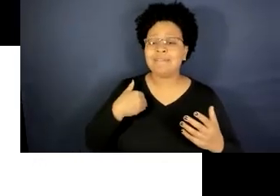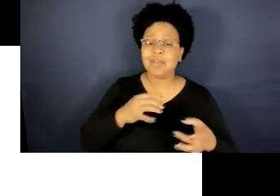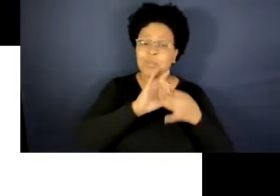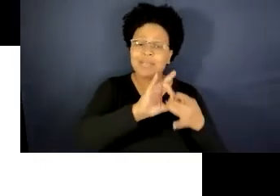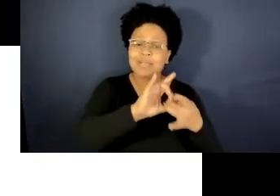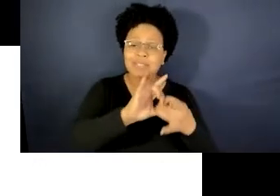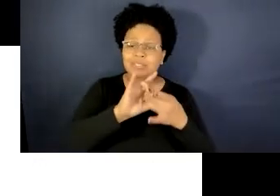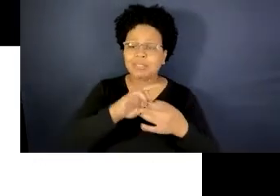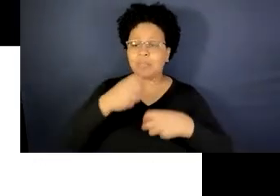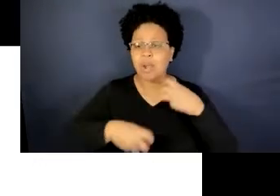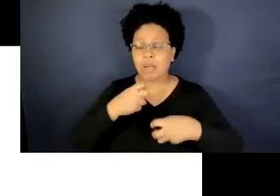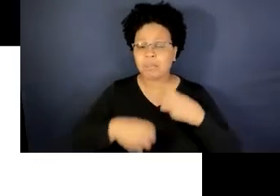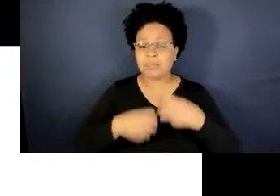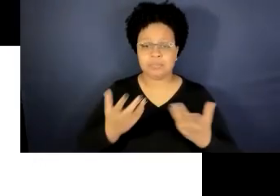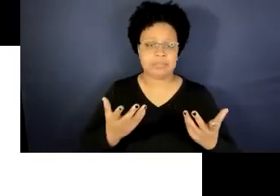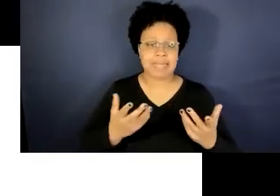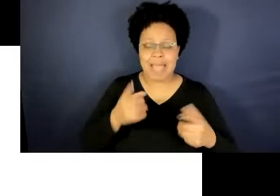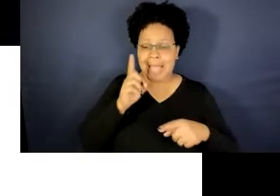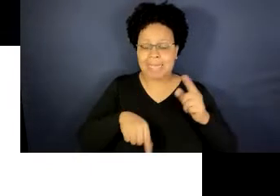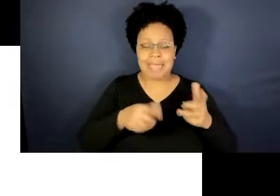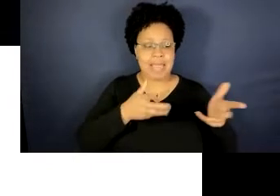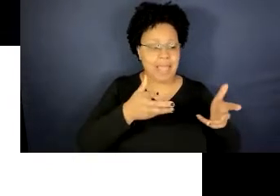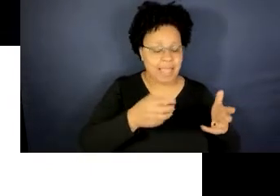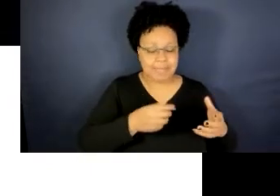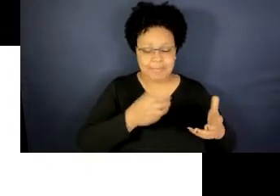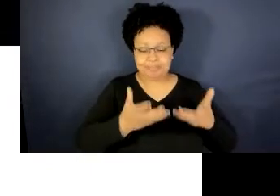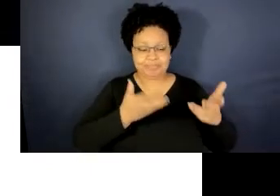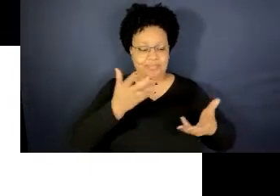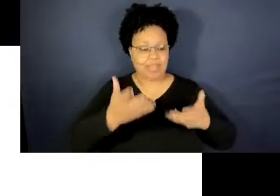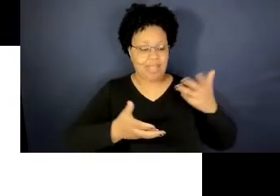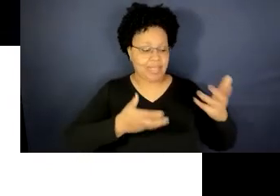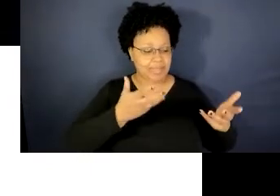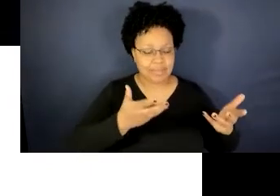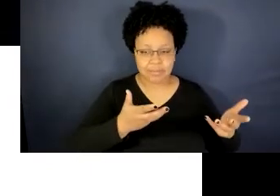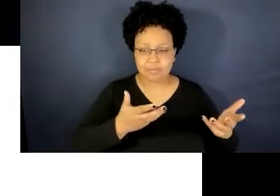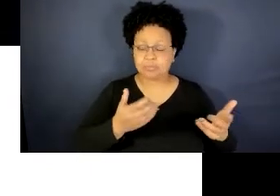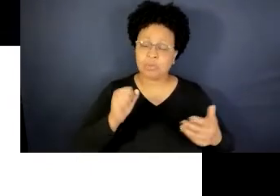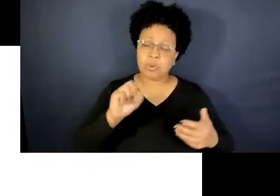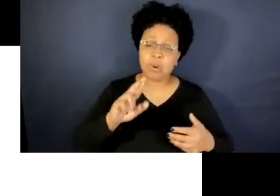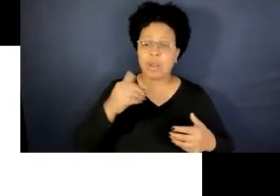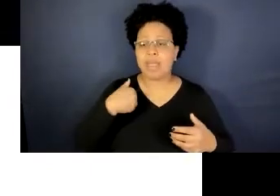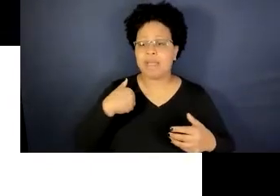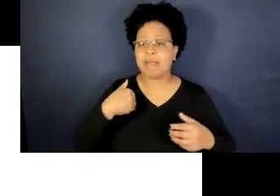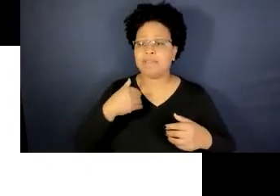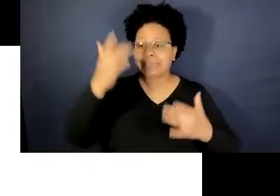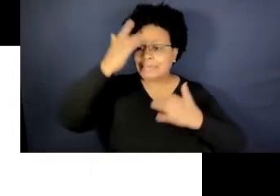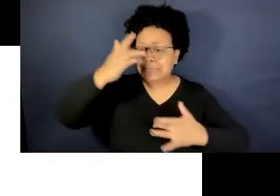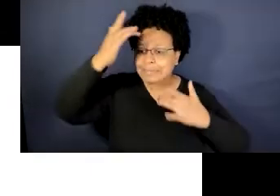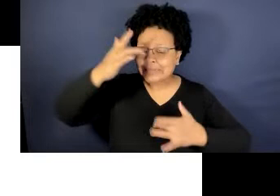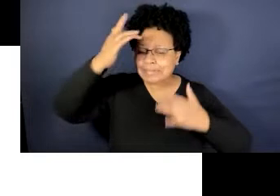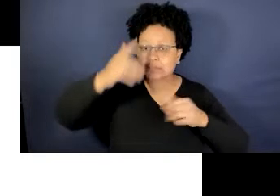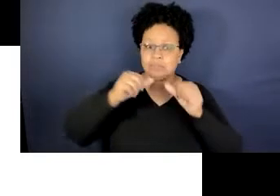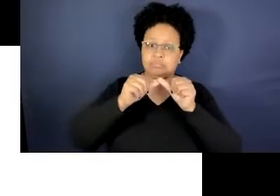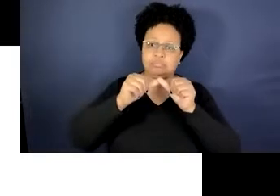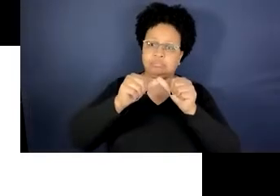when we can't talk to each other, when we have chronic health conditions that are brought on by all these issues, up